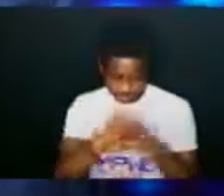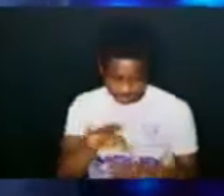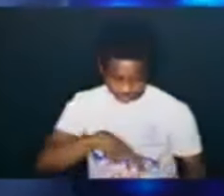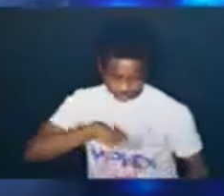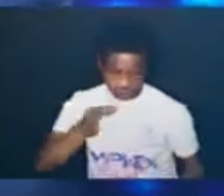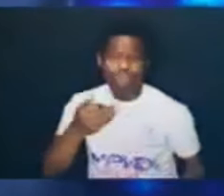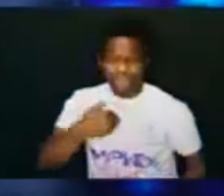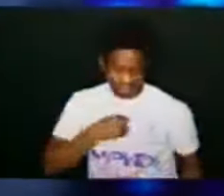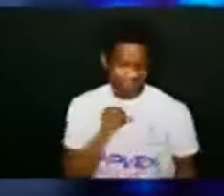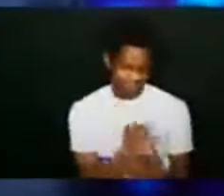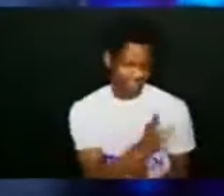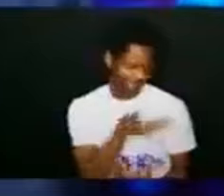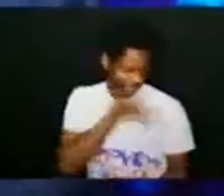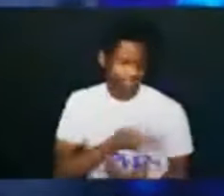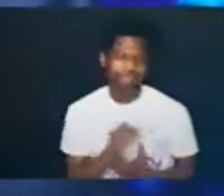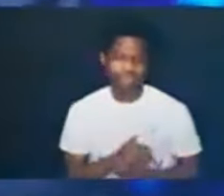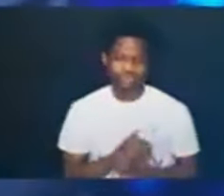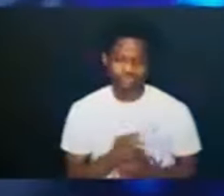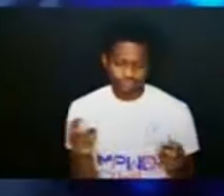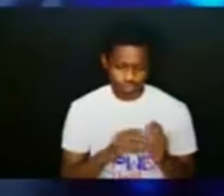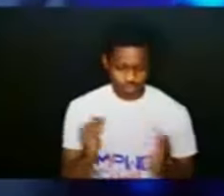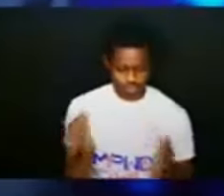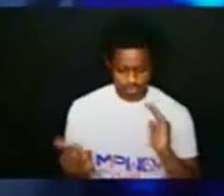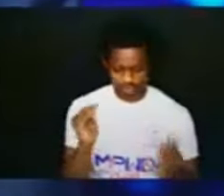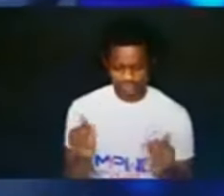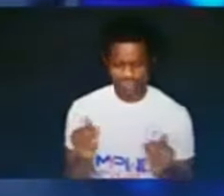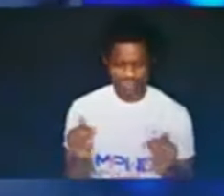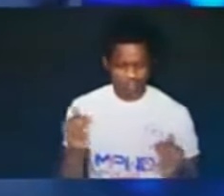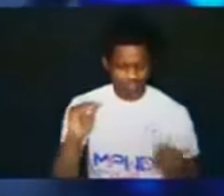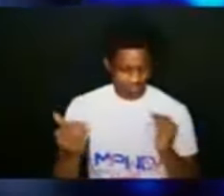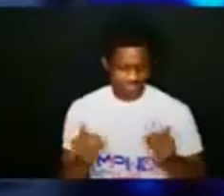Now, Ukremunso, Kania, be put it side by side. Read.